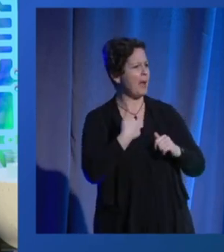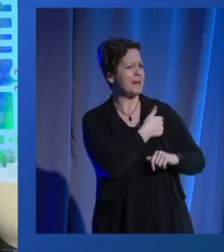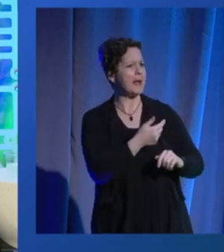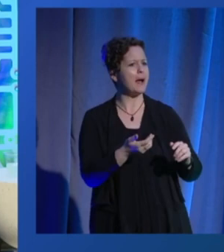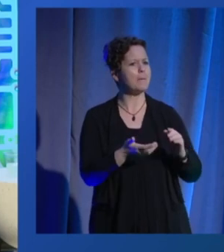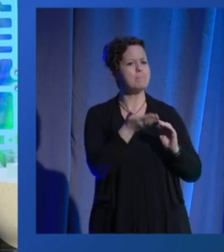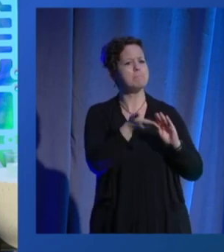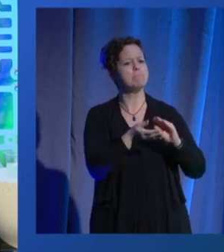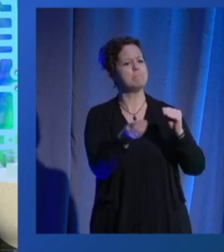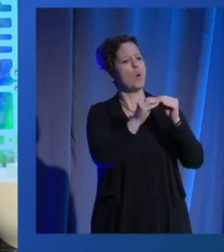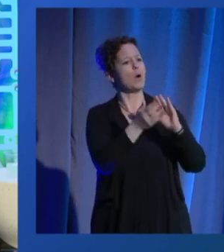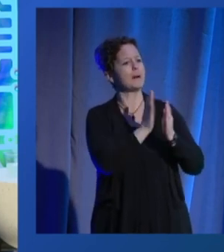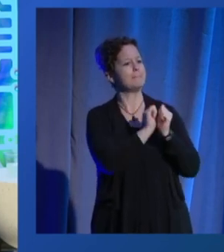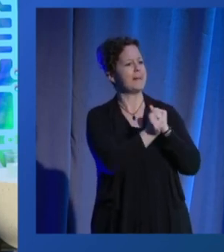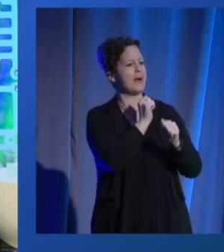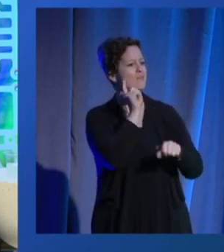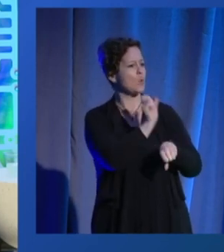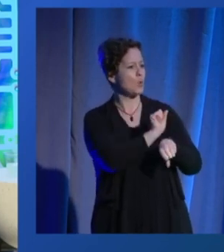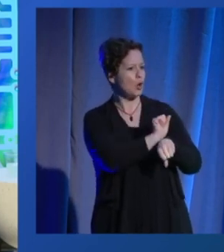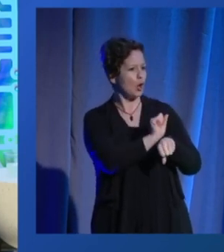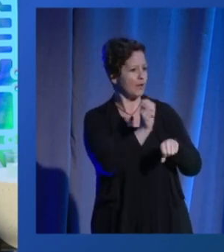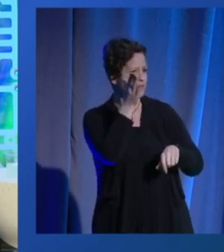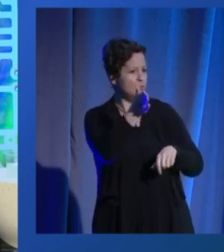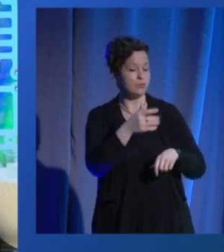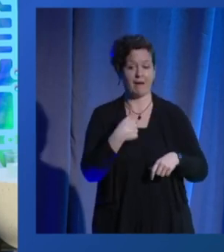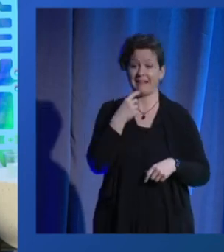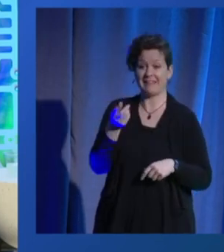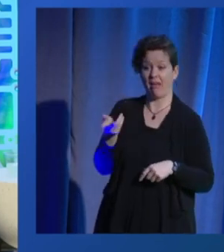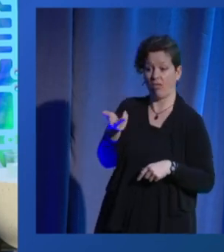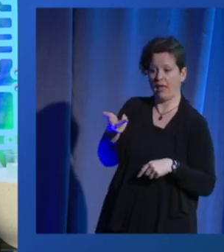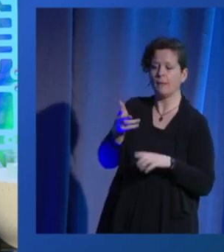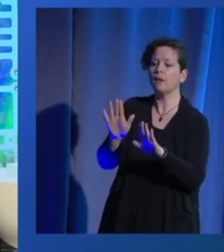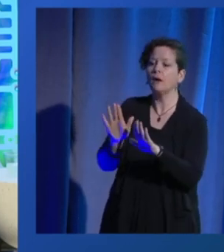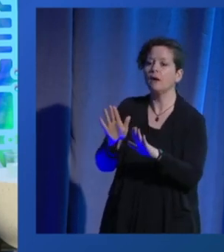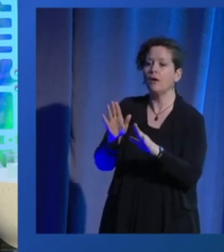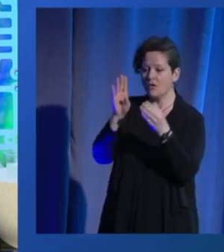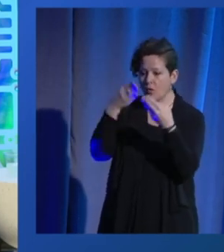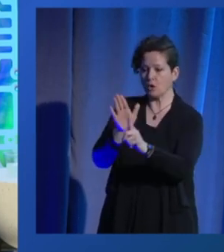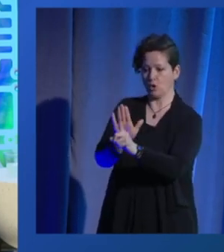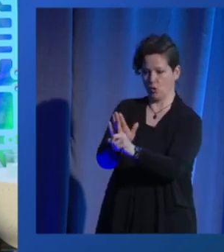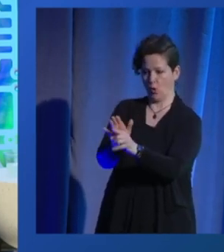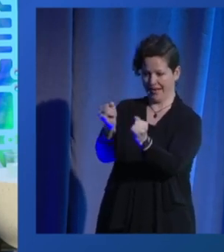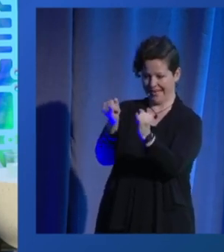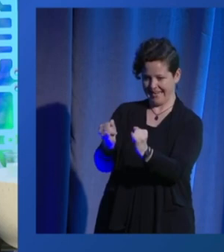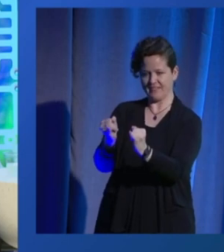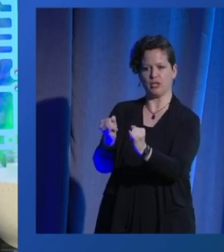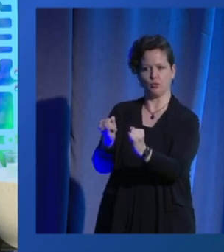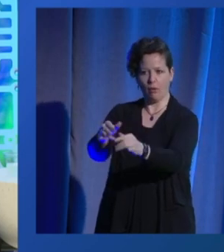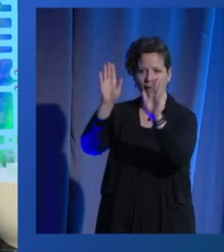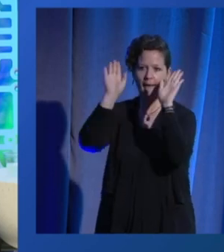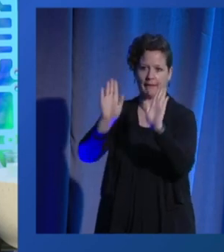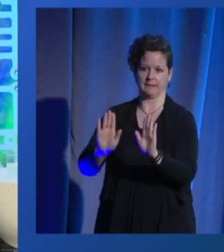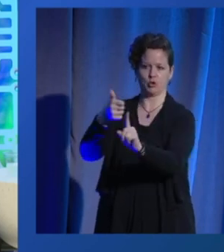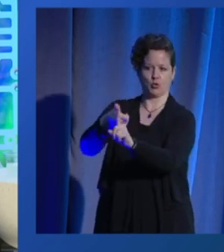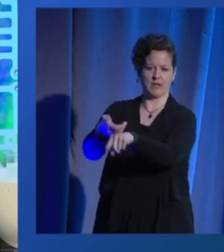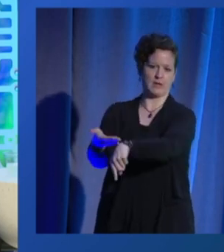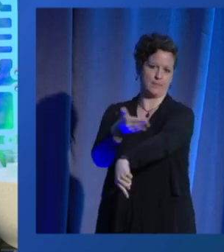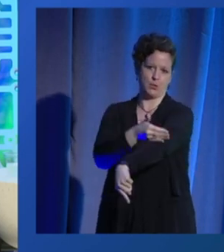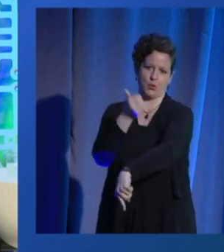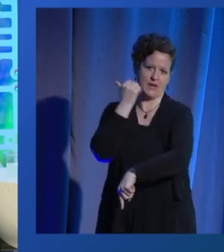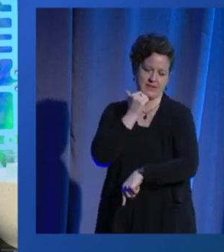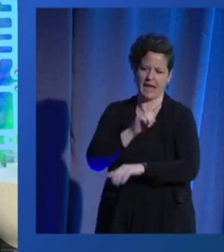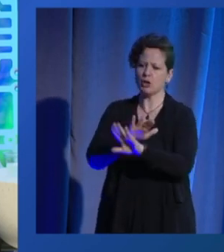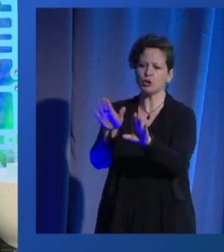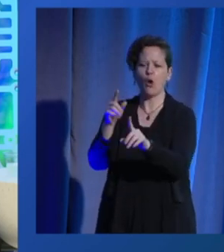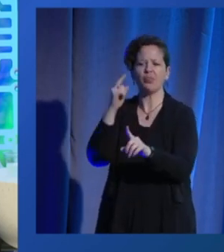any given job I tell them pursue individual excellence make yourself better every single day don't